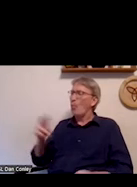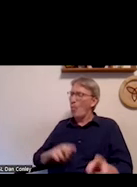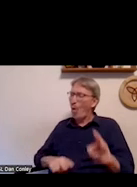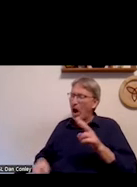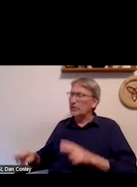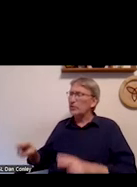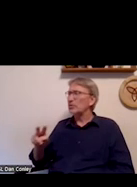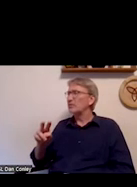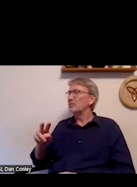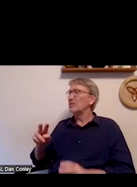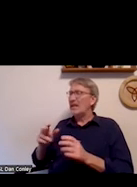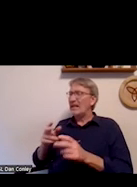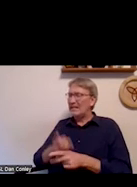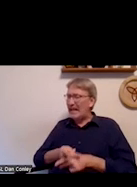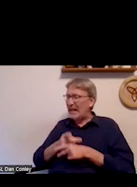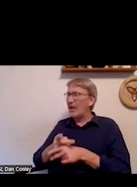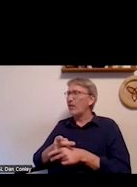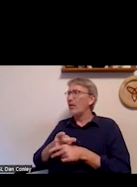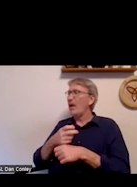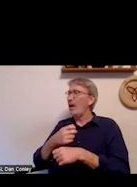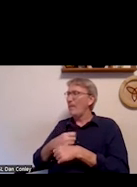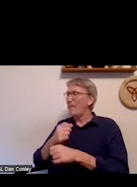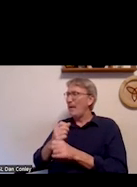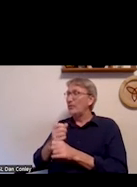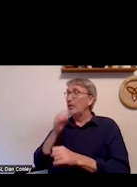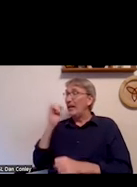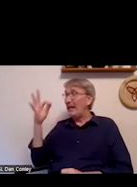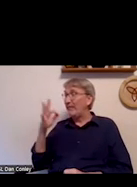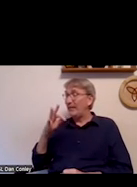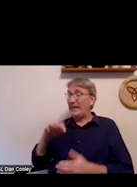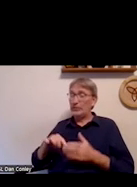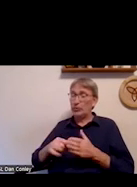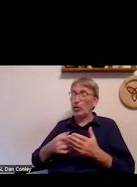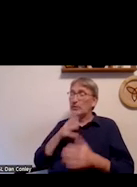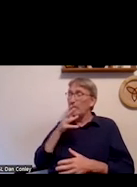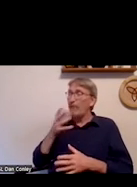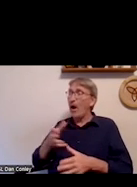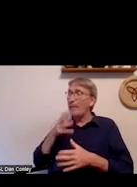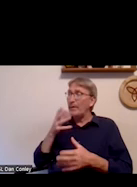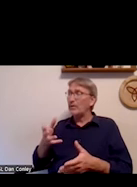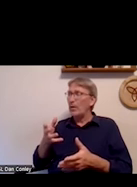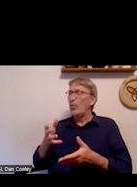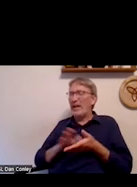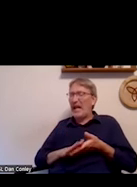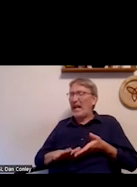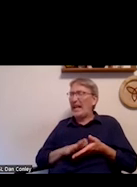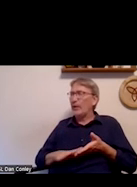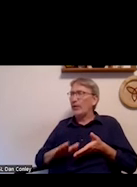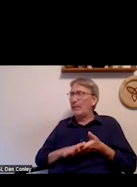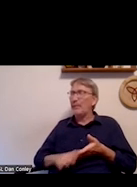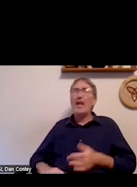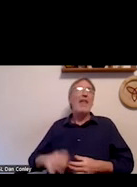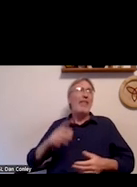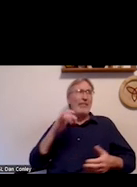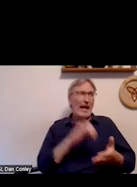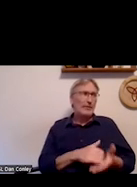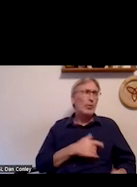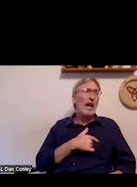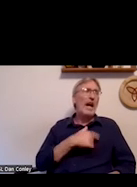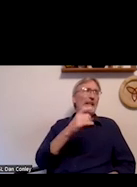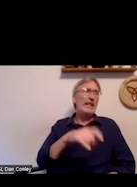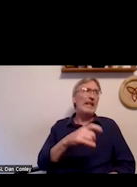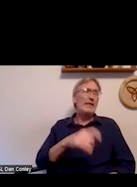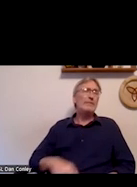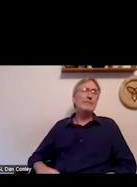sure that we're taking good care of him, and that if he does start to vomit, we can help clear that from. Yes, that's what I from need. him. That's the help I need.